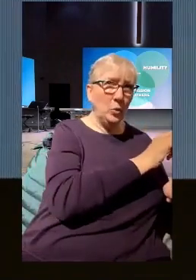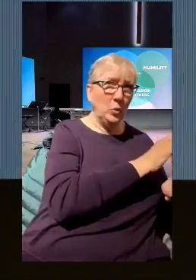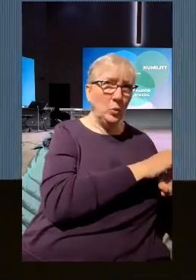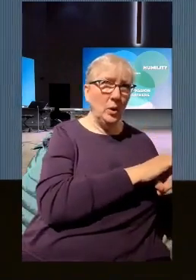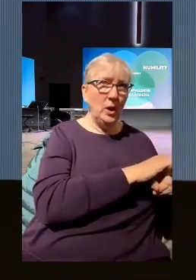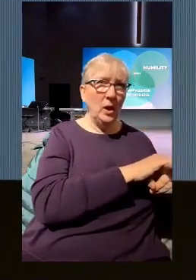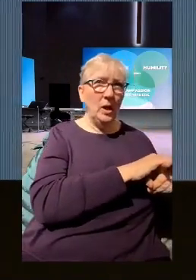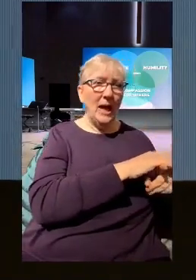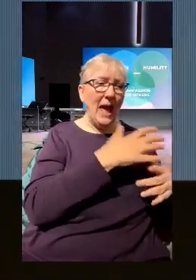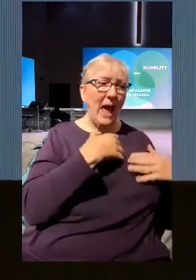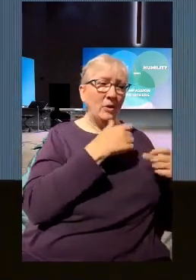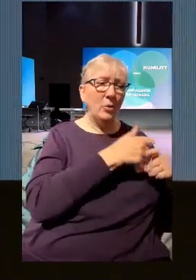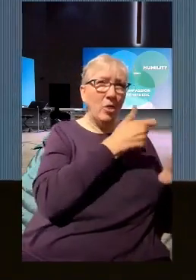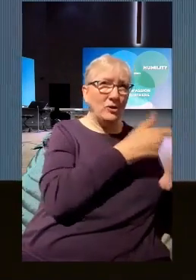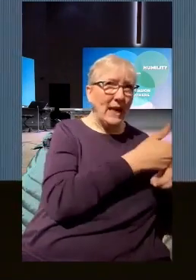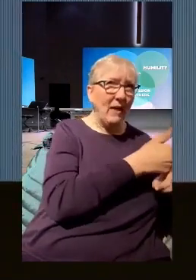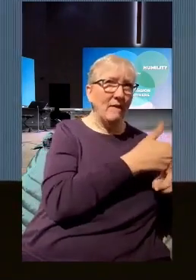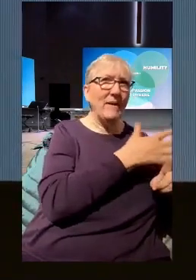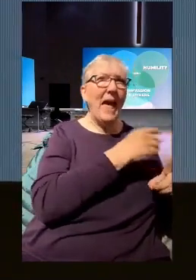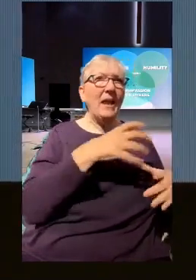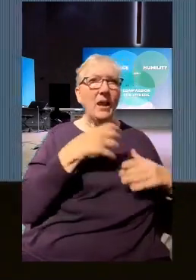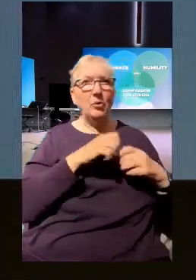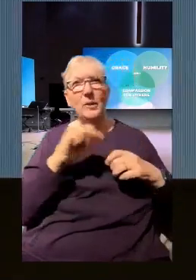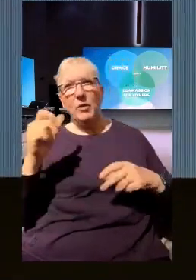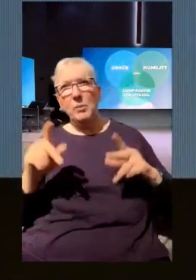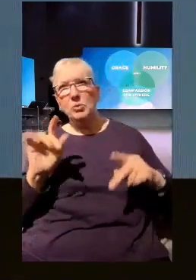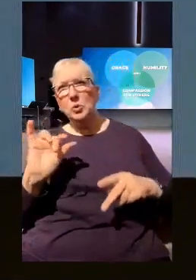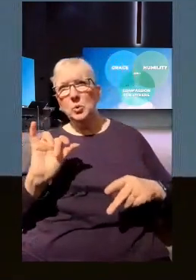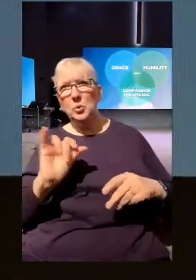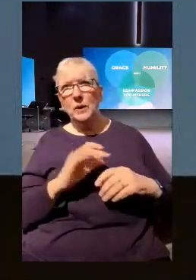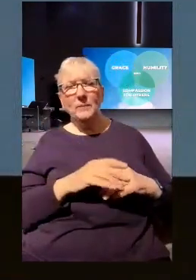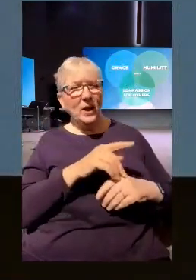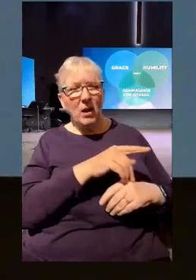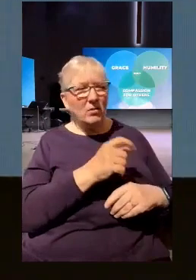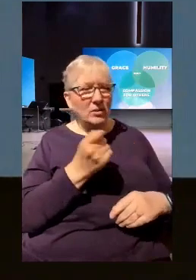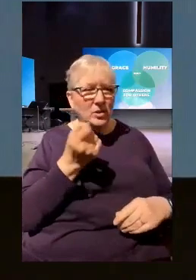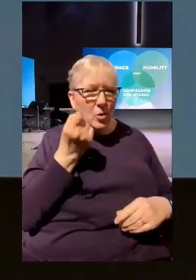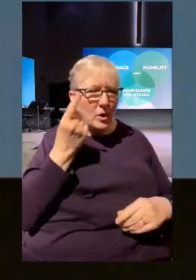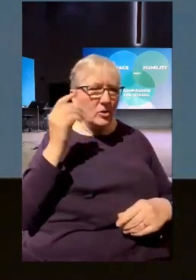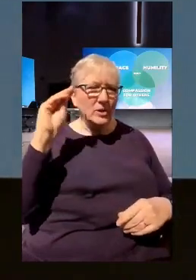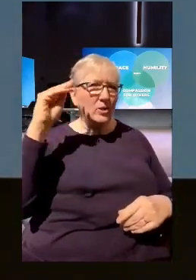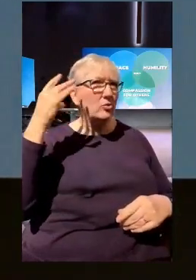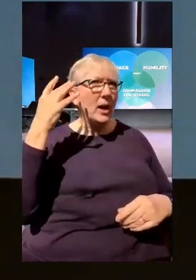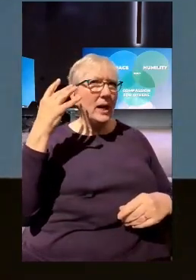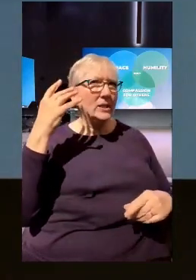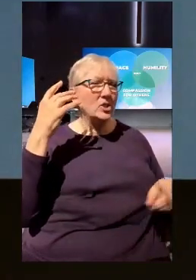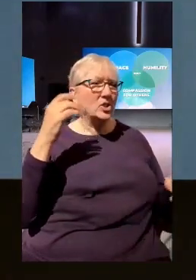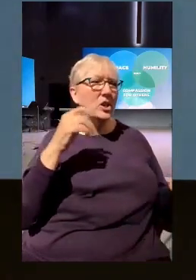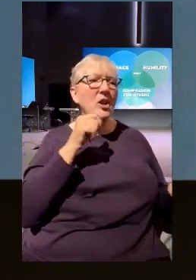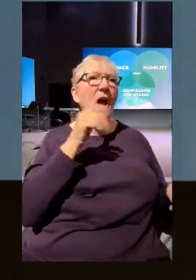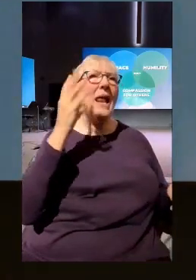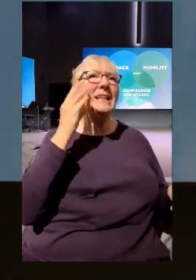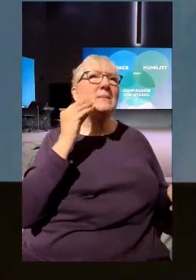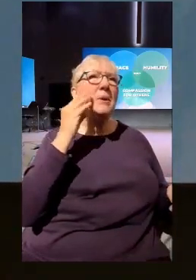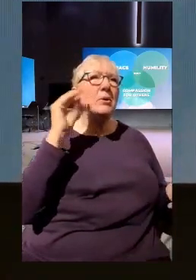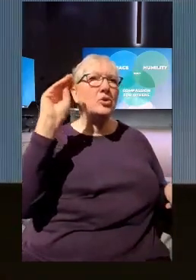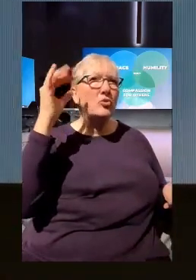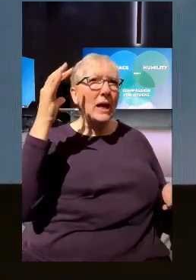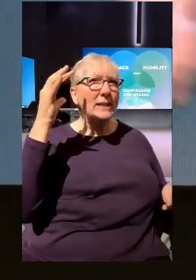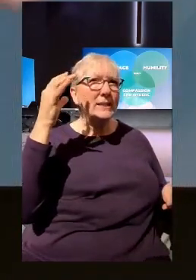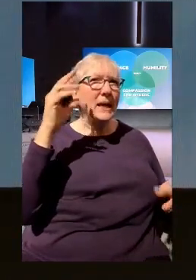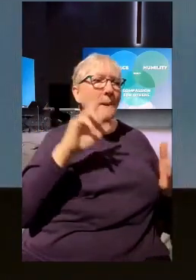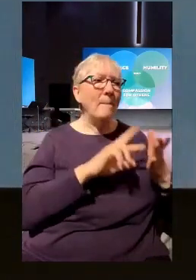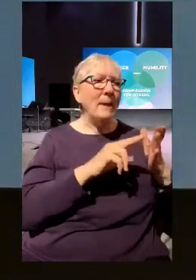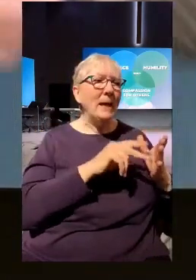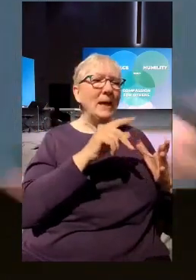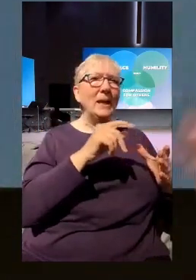she doesn't understand grace. Like, she hasn't truly experienced grace. It's not coming into her so that it